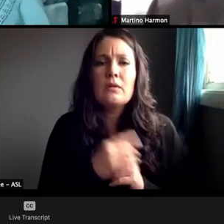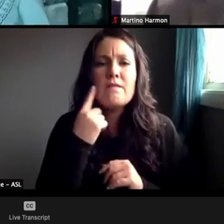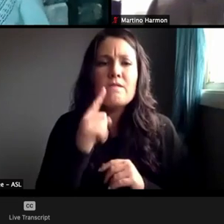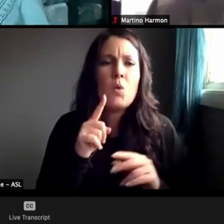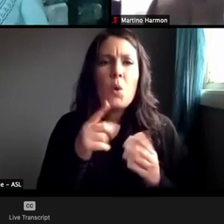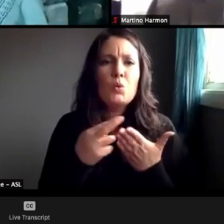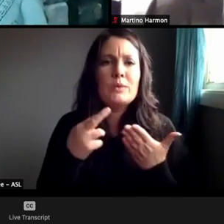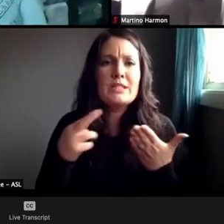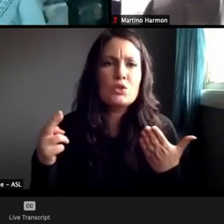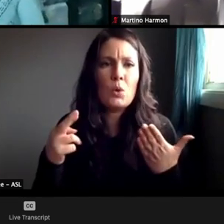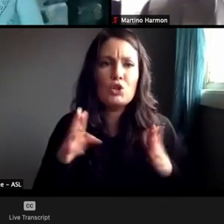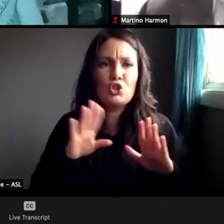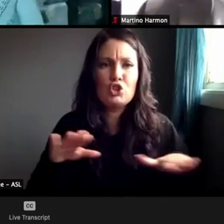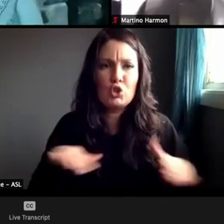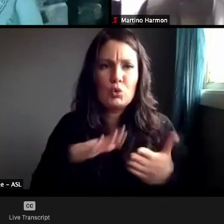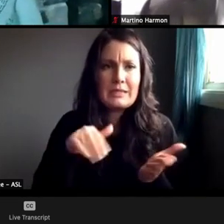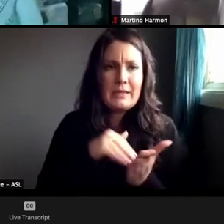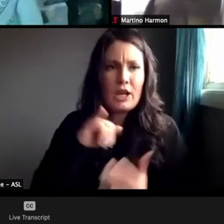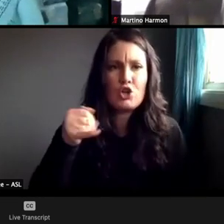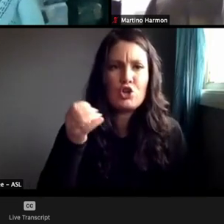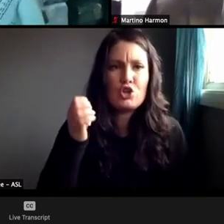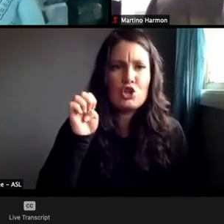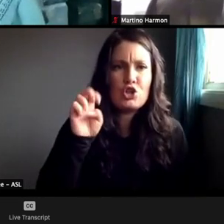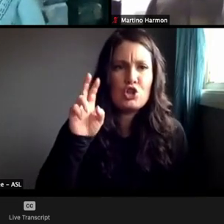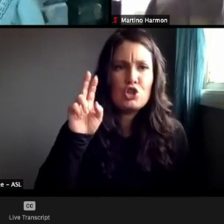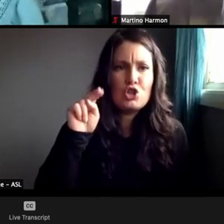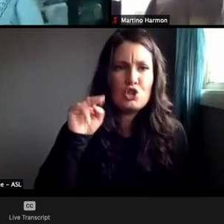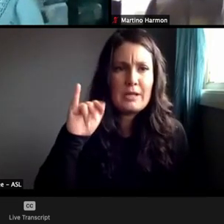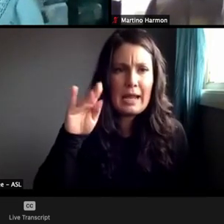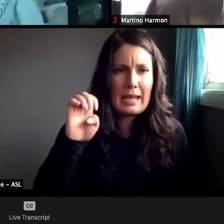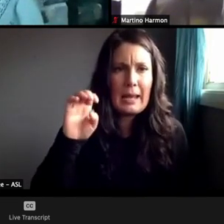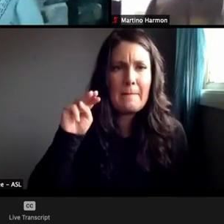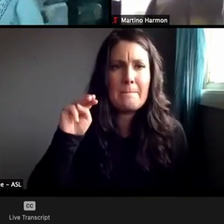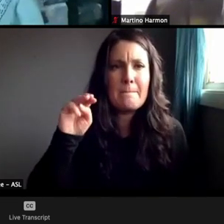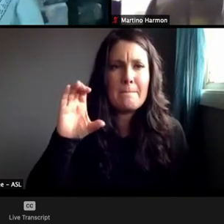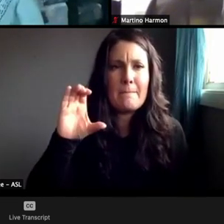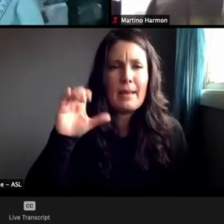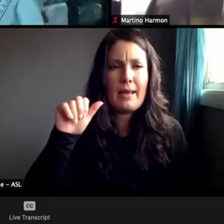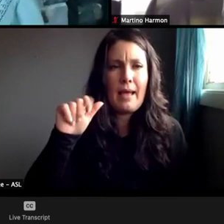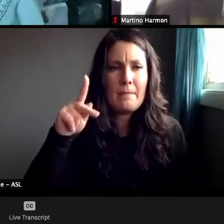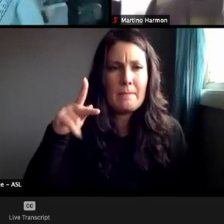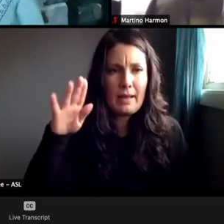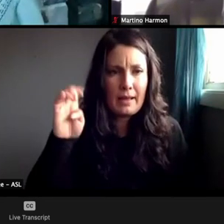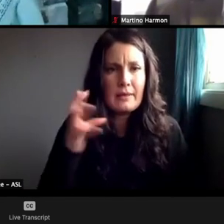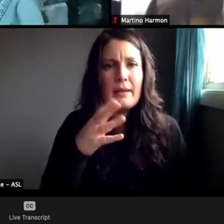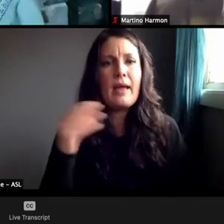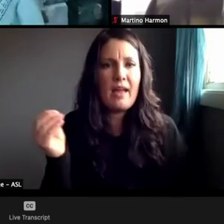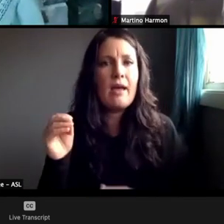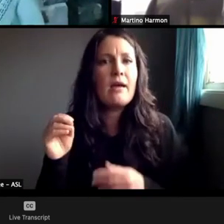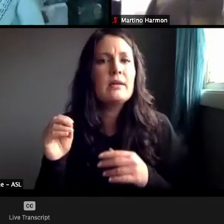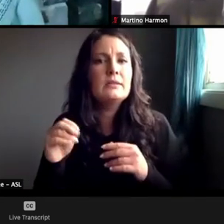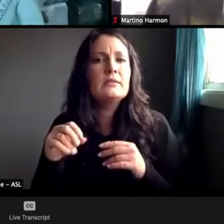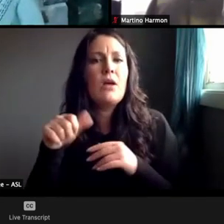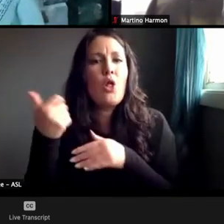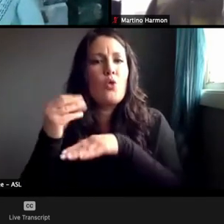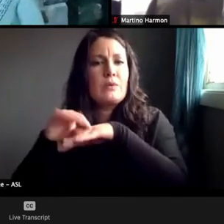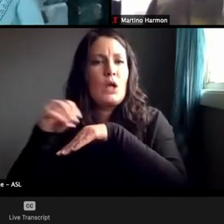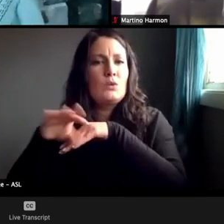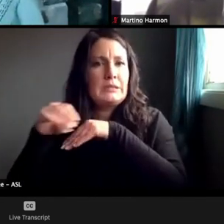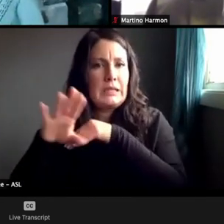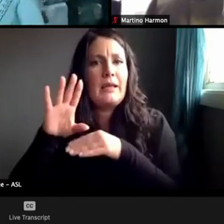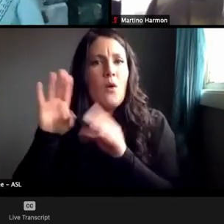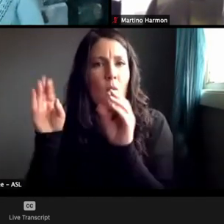then Kelsey Stratton from our Offices of Counseling and Workplace Resilience and Faculty and Staff Counseling and Consultation